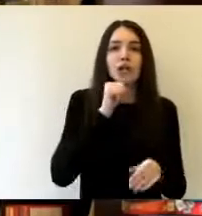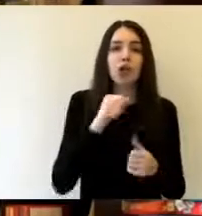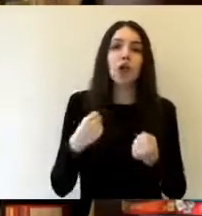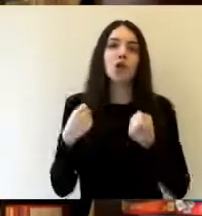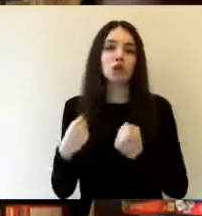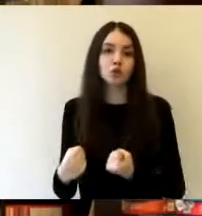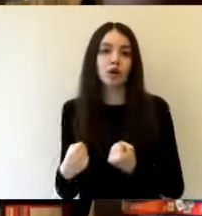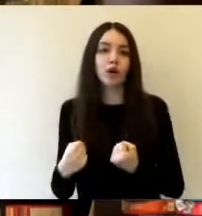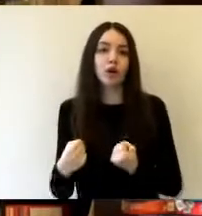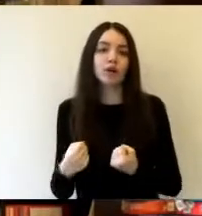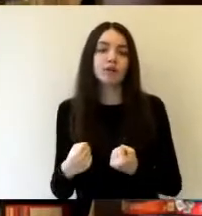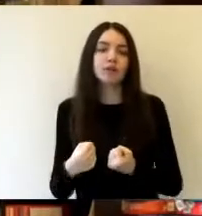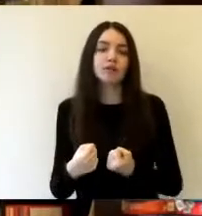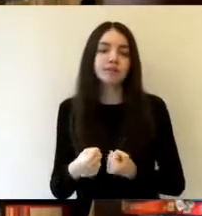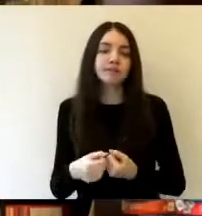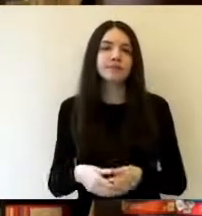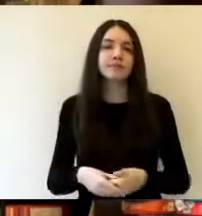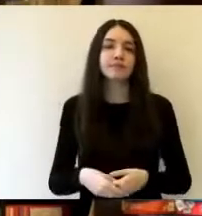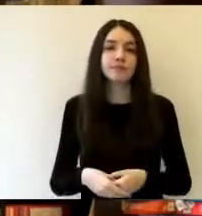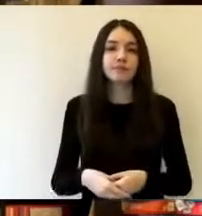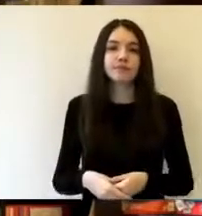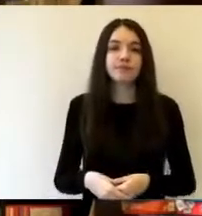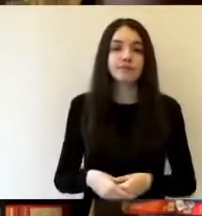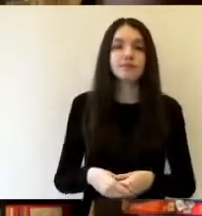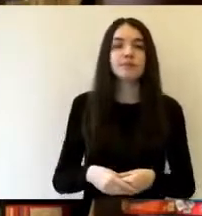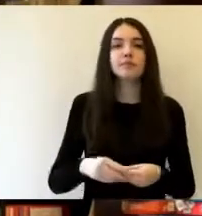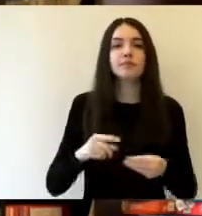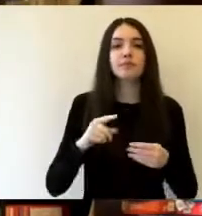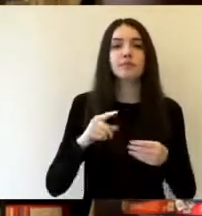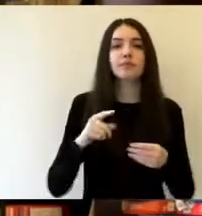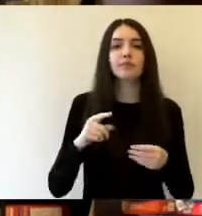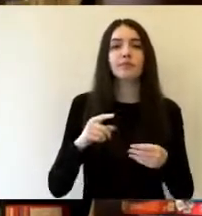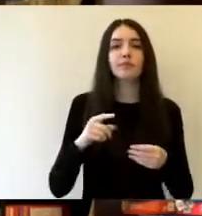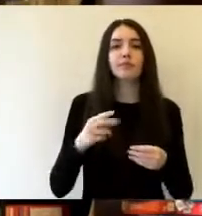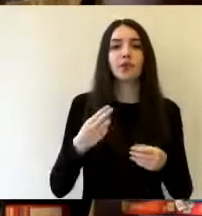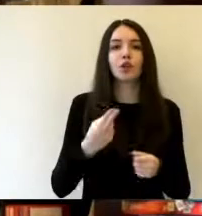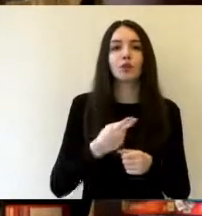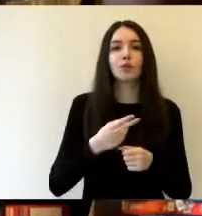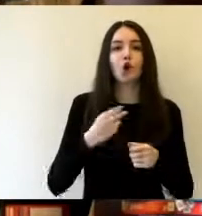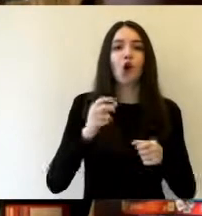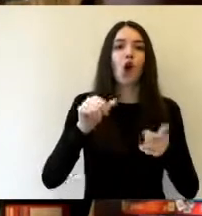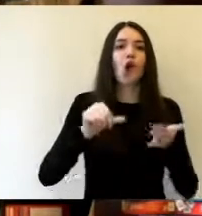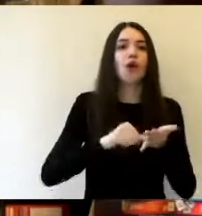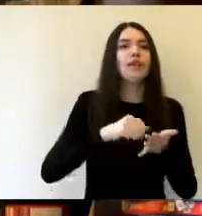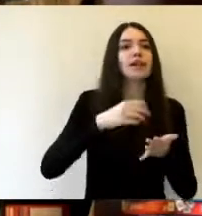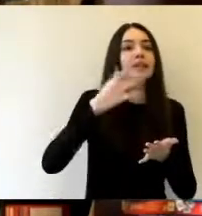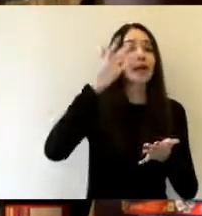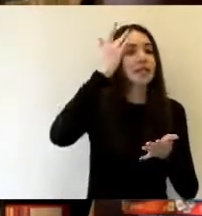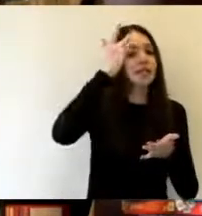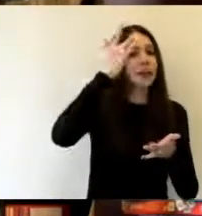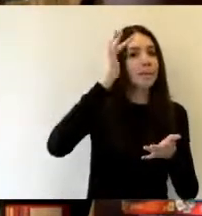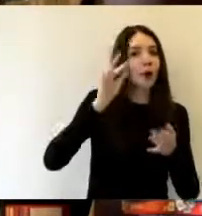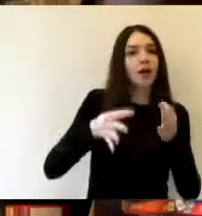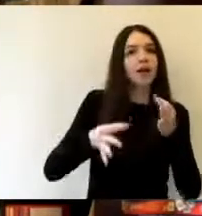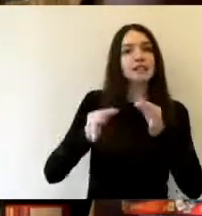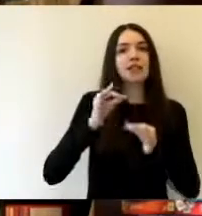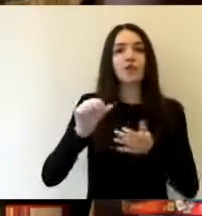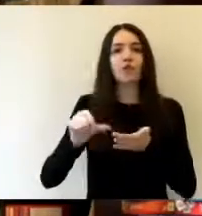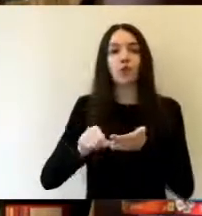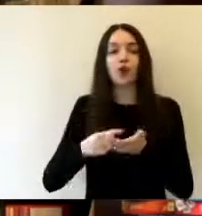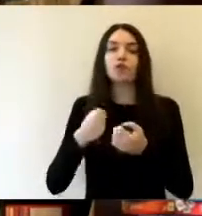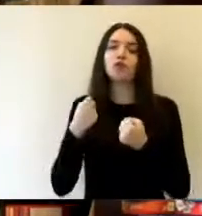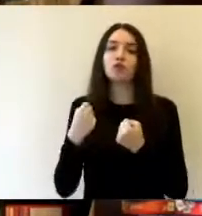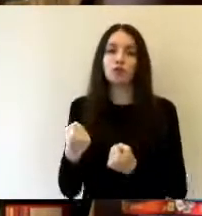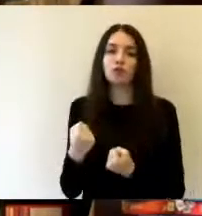course, but it's really more about carving smart as opposed to like carving strong, because that can just get